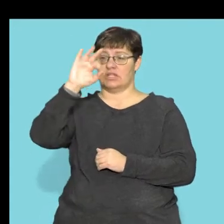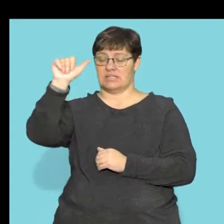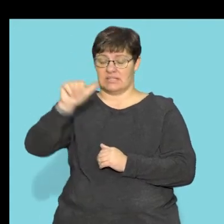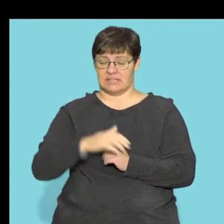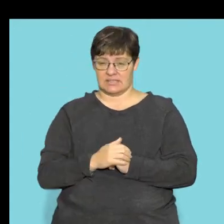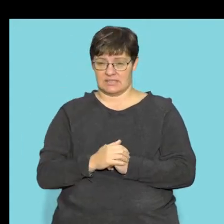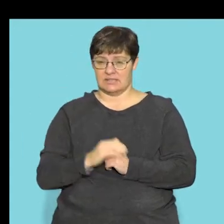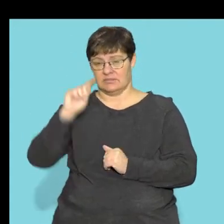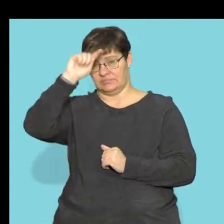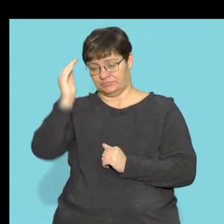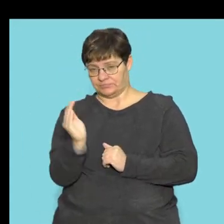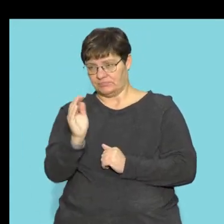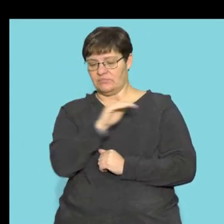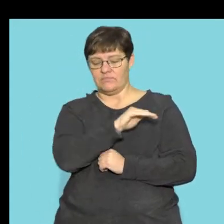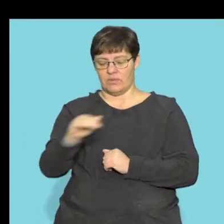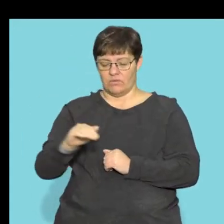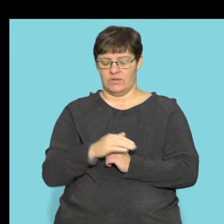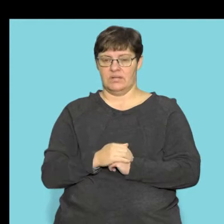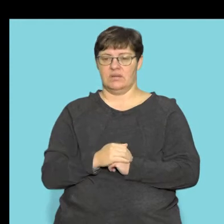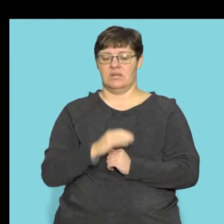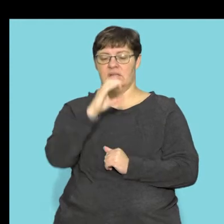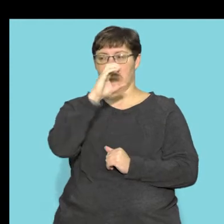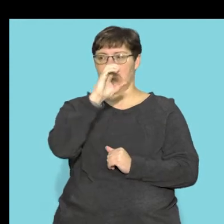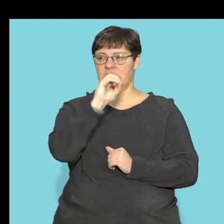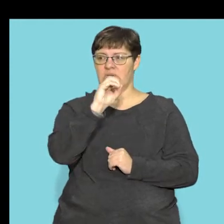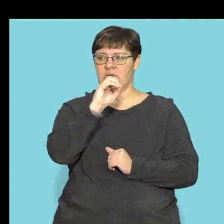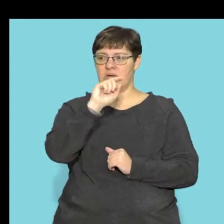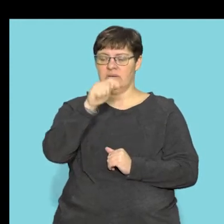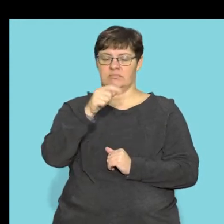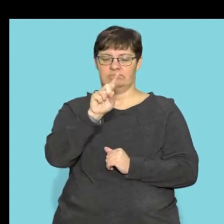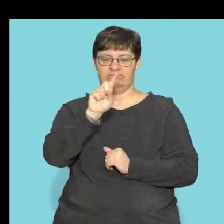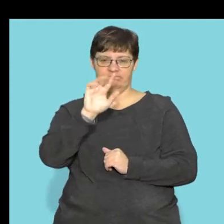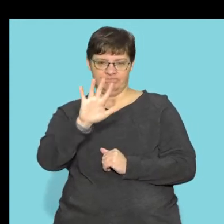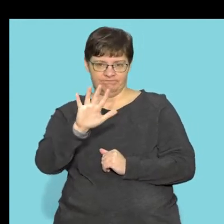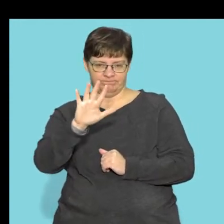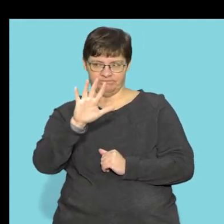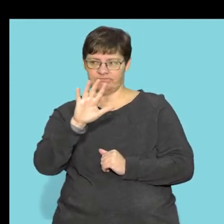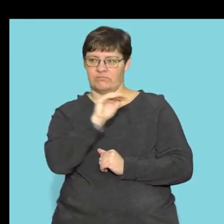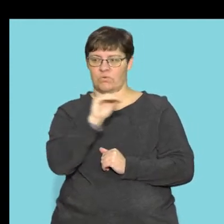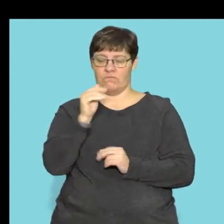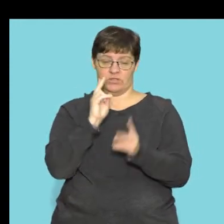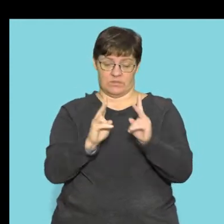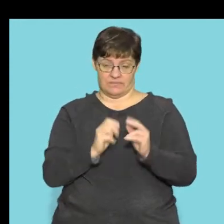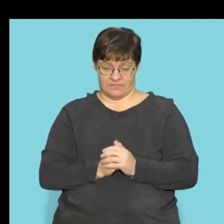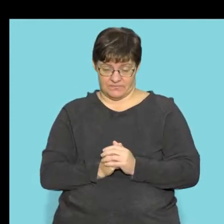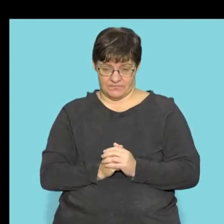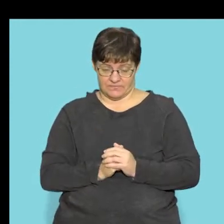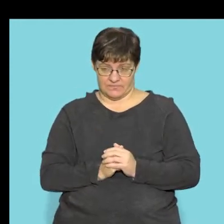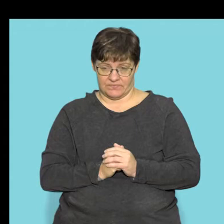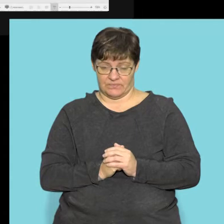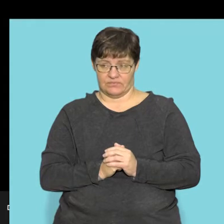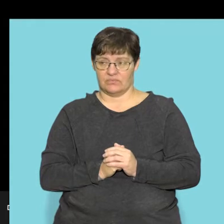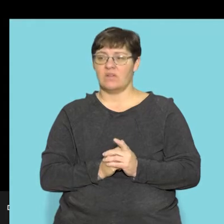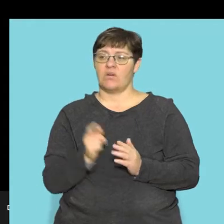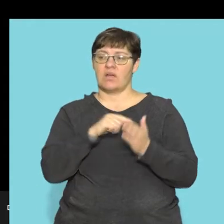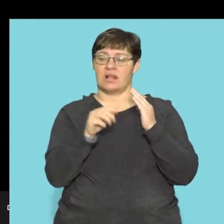of negative 36 because it's for 3 years, then divided by 0.15 over 12. Now we